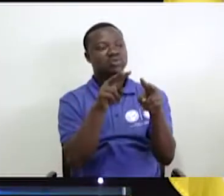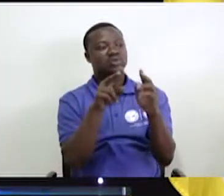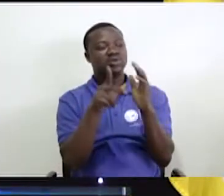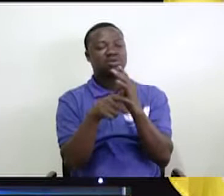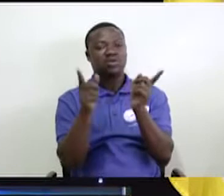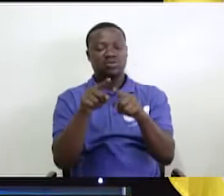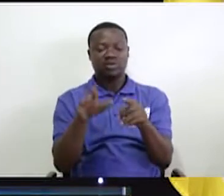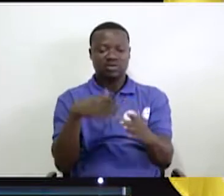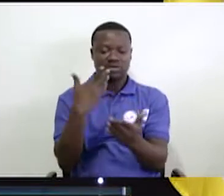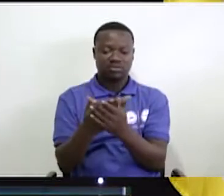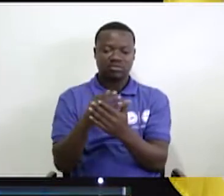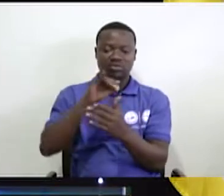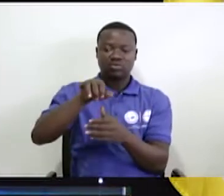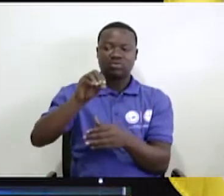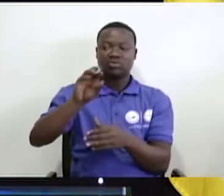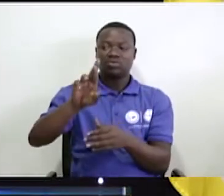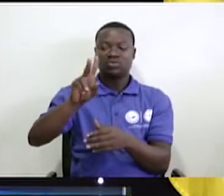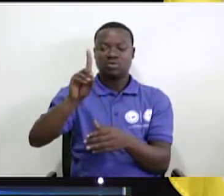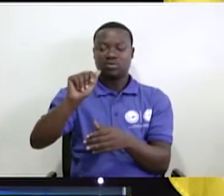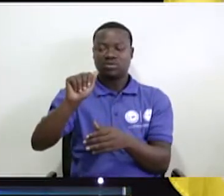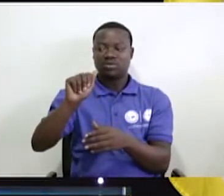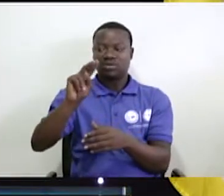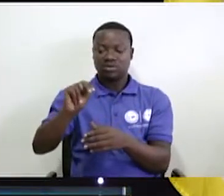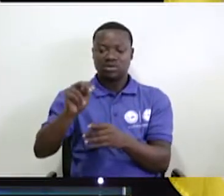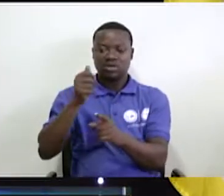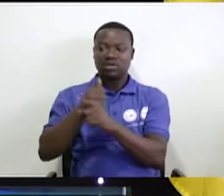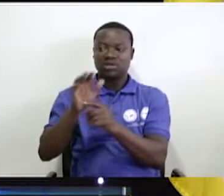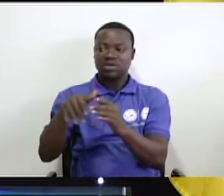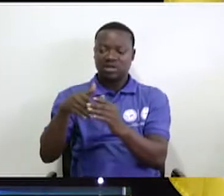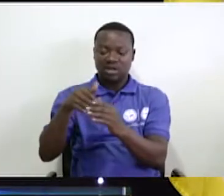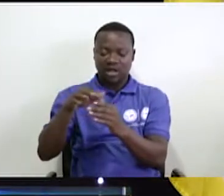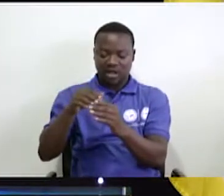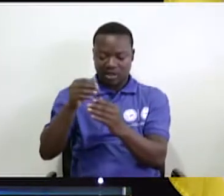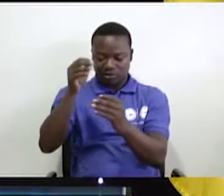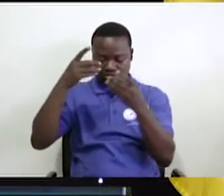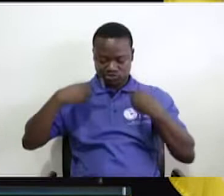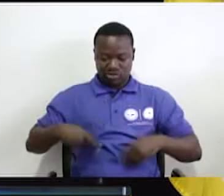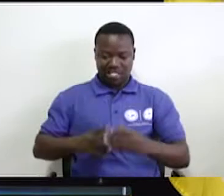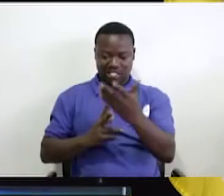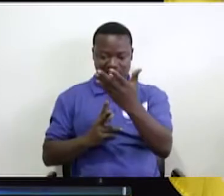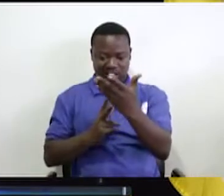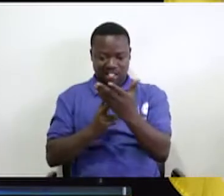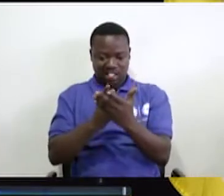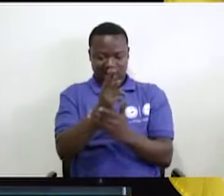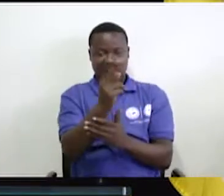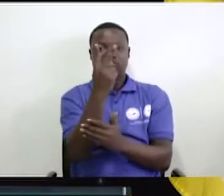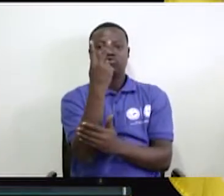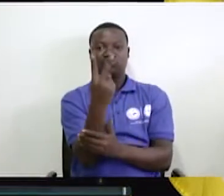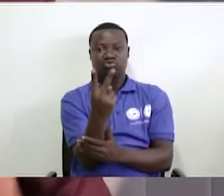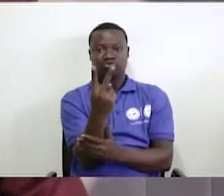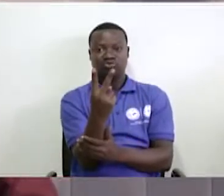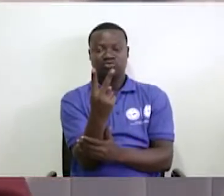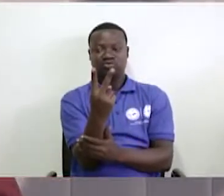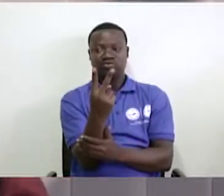when he got to Jordan, he parted it into two, just as his master did. Nana edi fon keten keten no enso jina ho